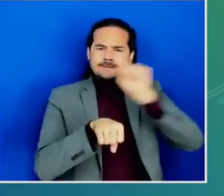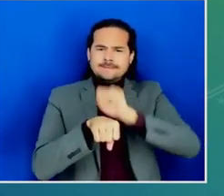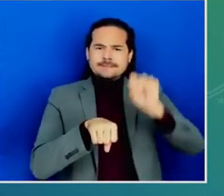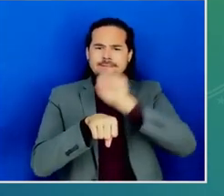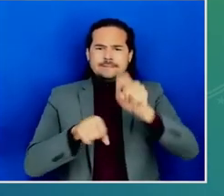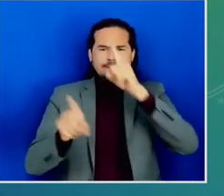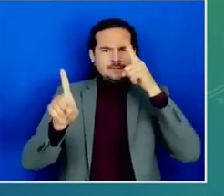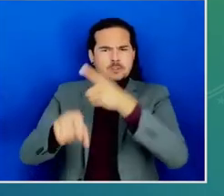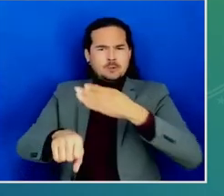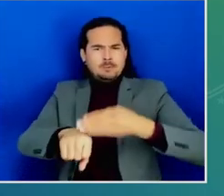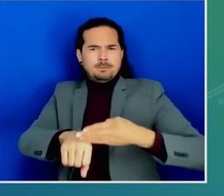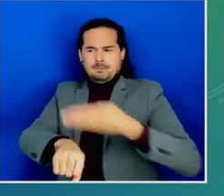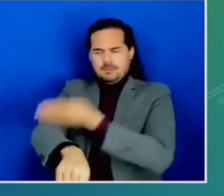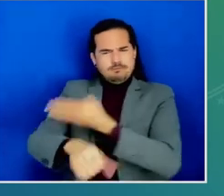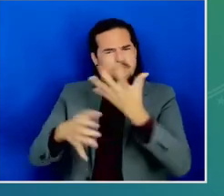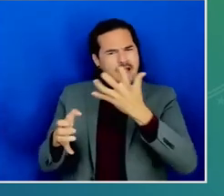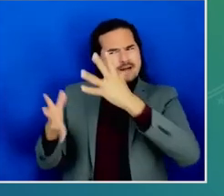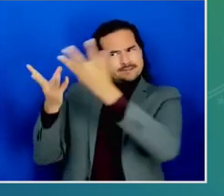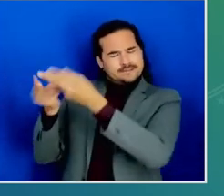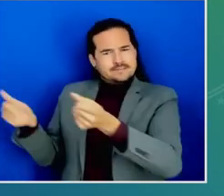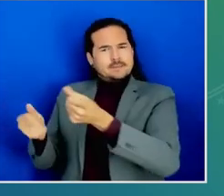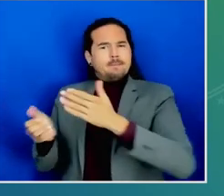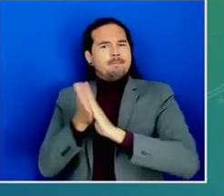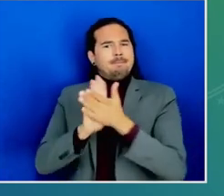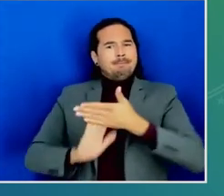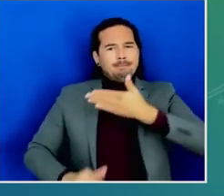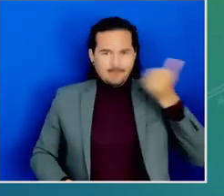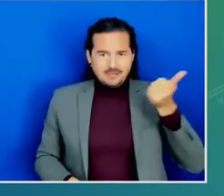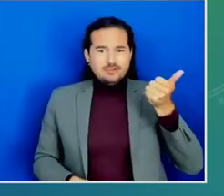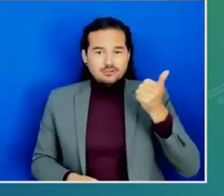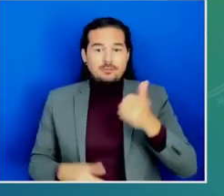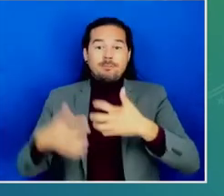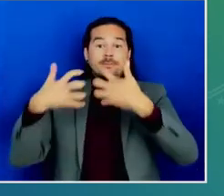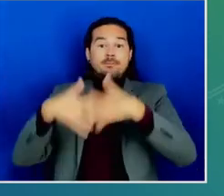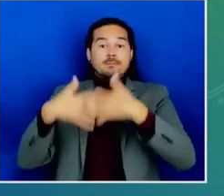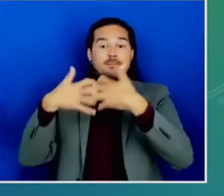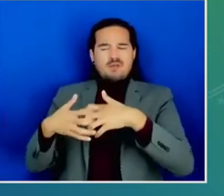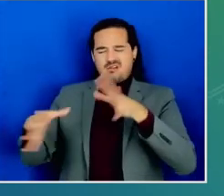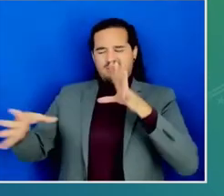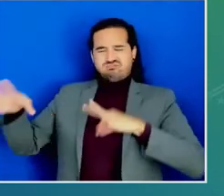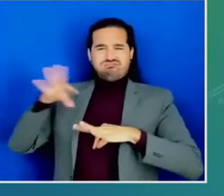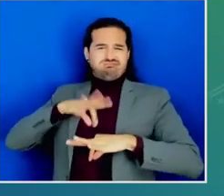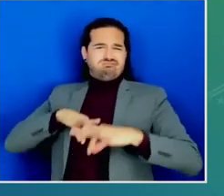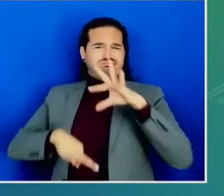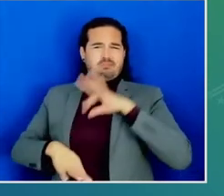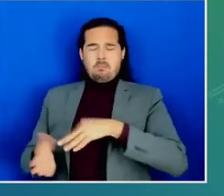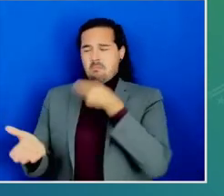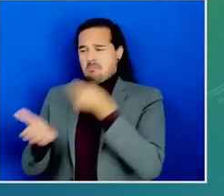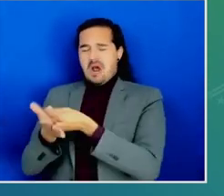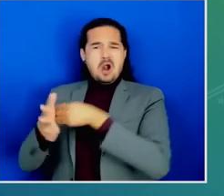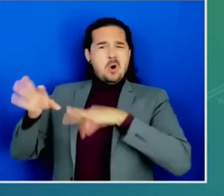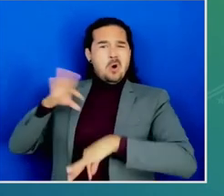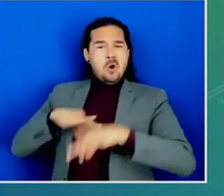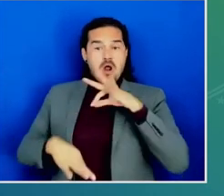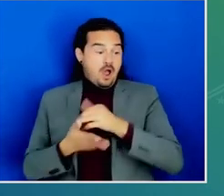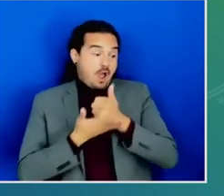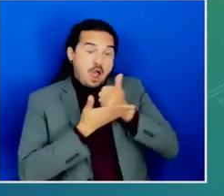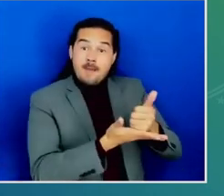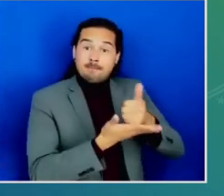who carried the burdens of industrial progress for much too long without sharing any of the benefits. Michael would be the